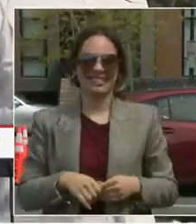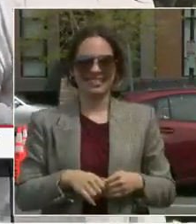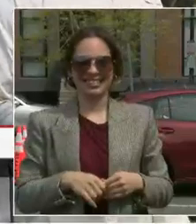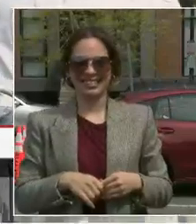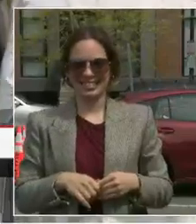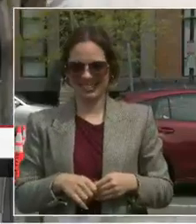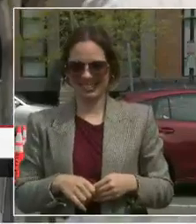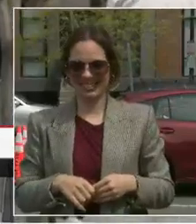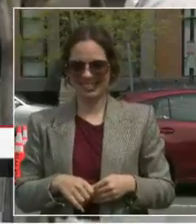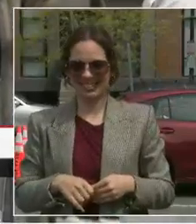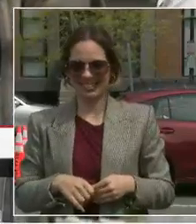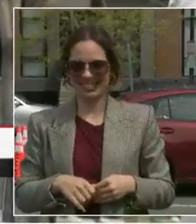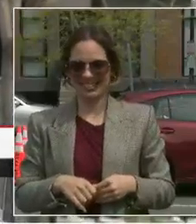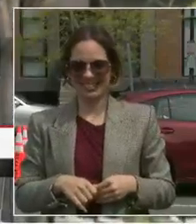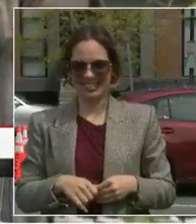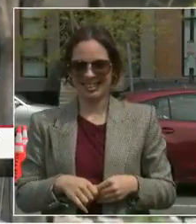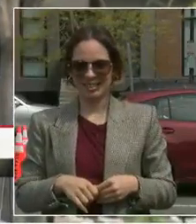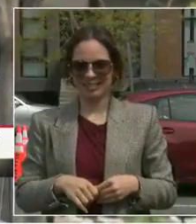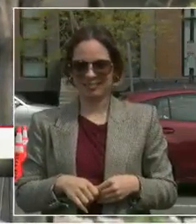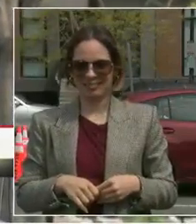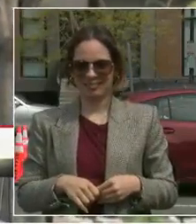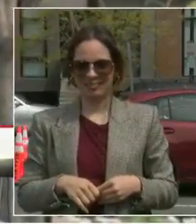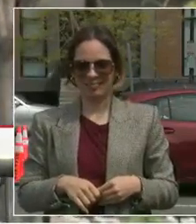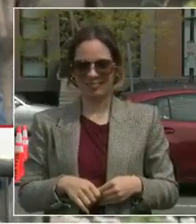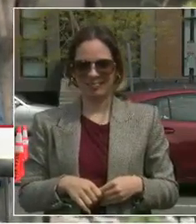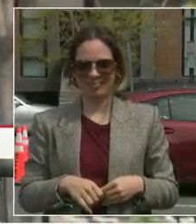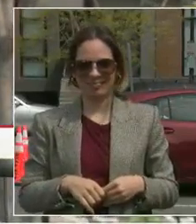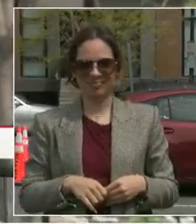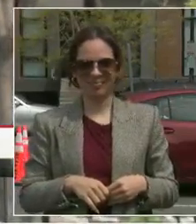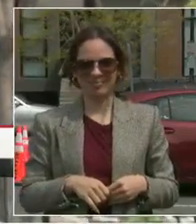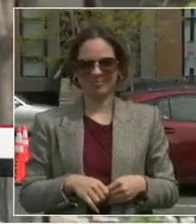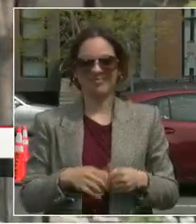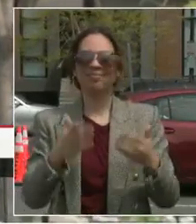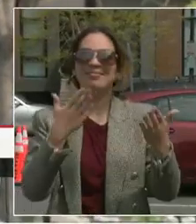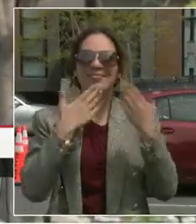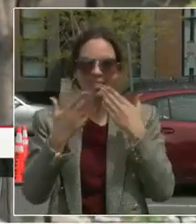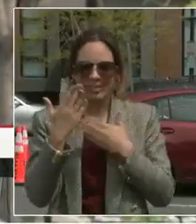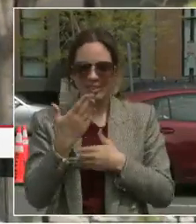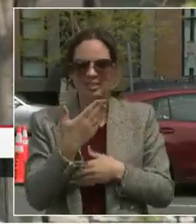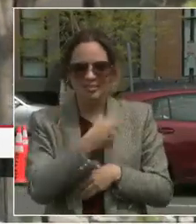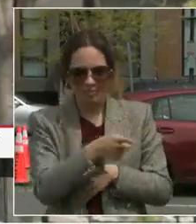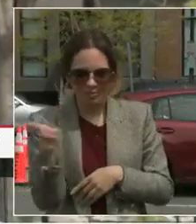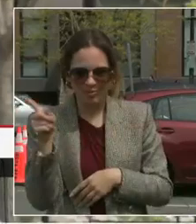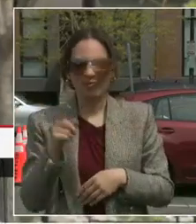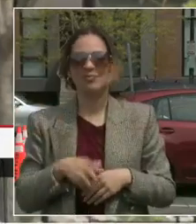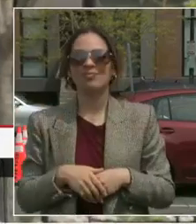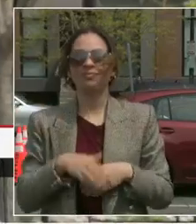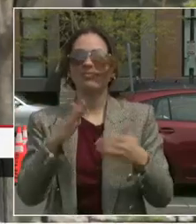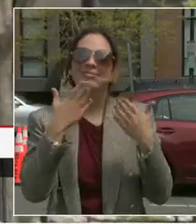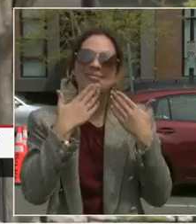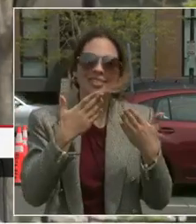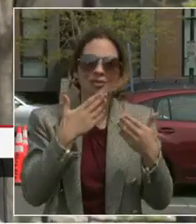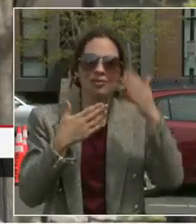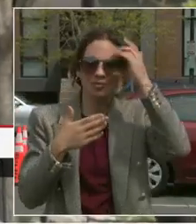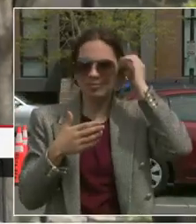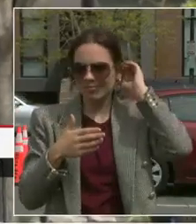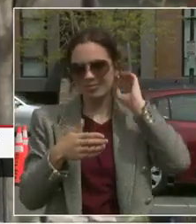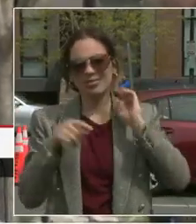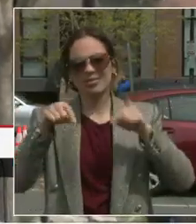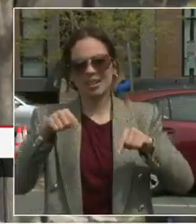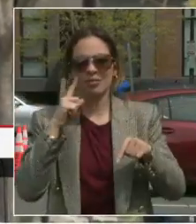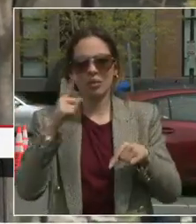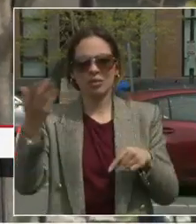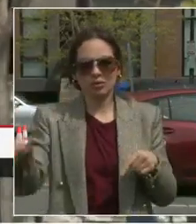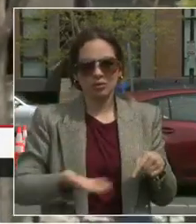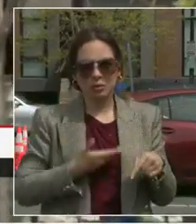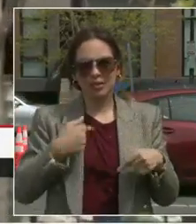Okay. Fantastic. Well, good morning, everybody, and thank you, Donald, for that introduction, and